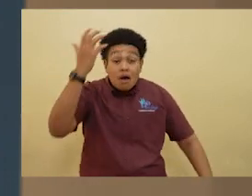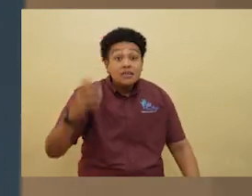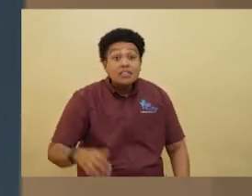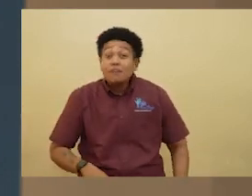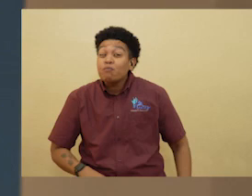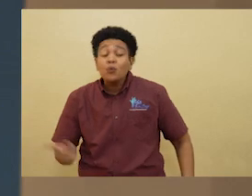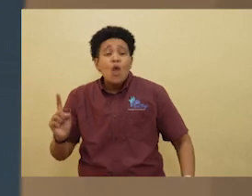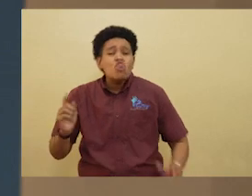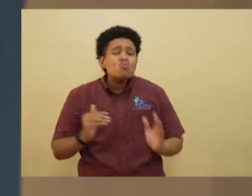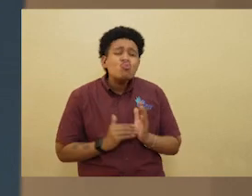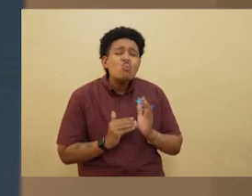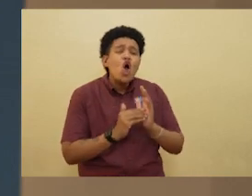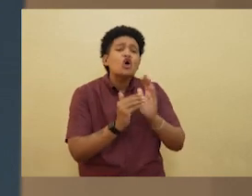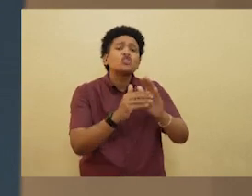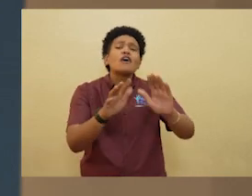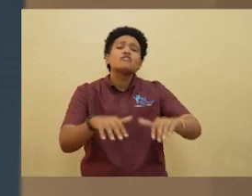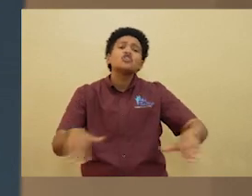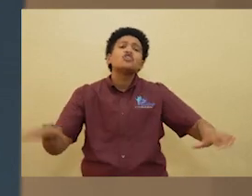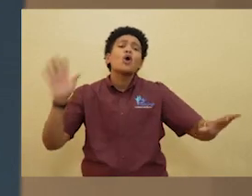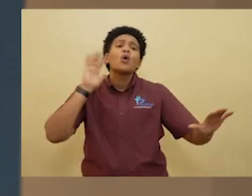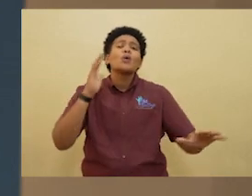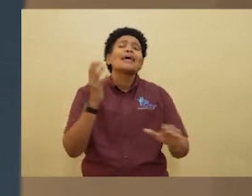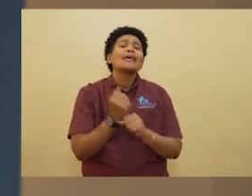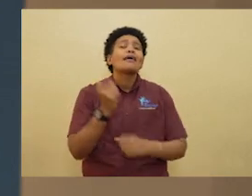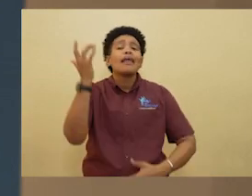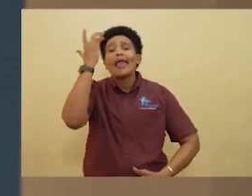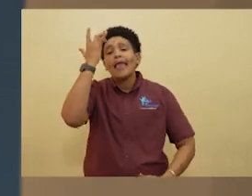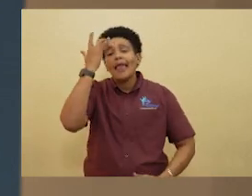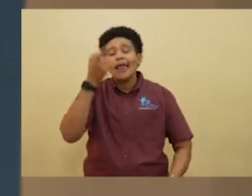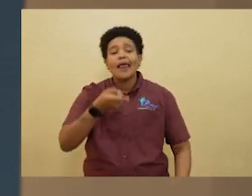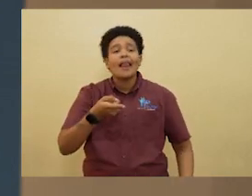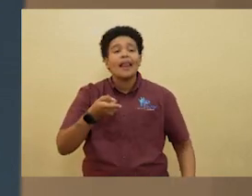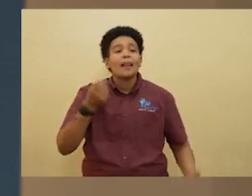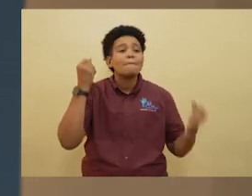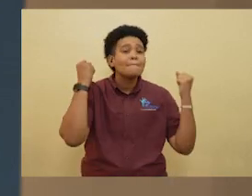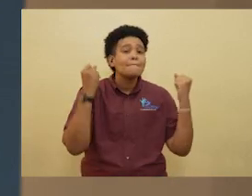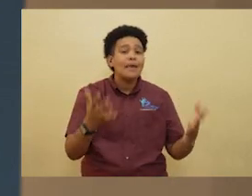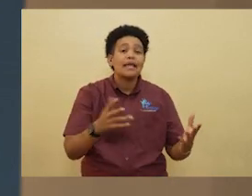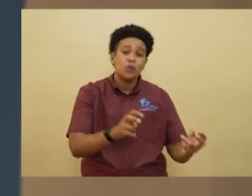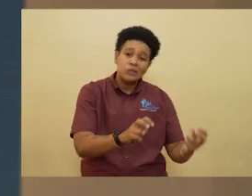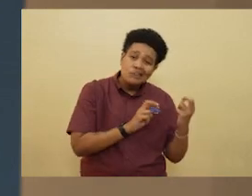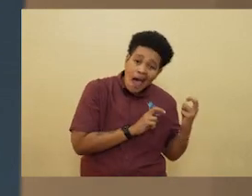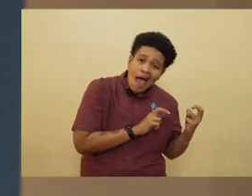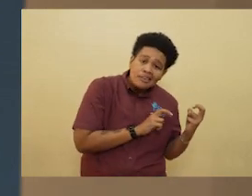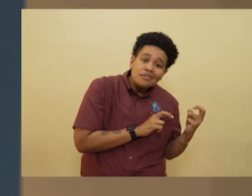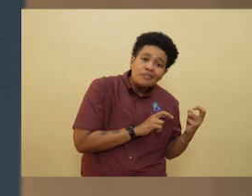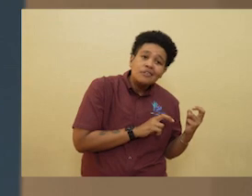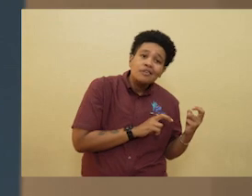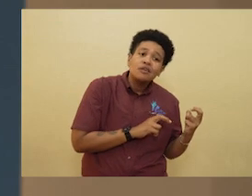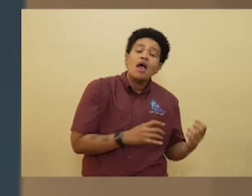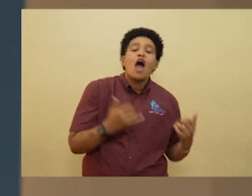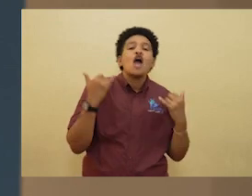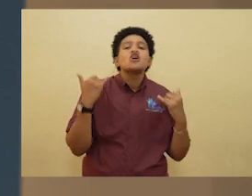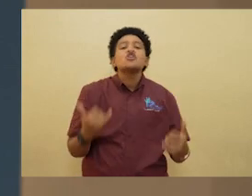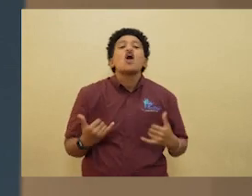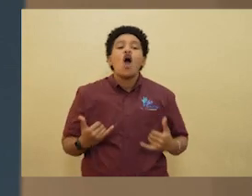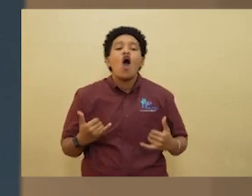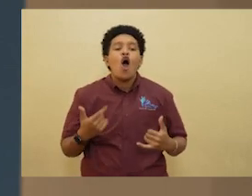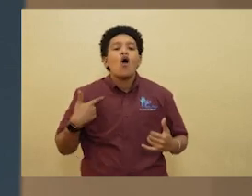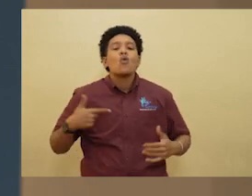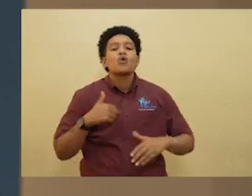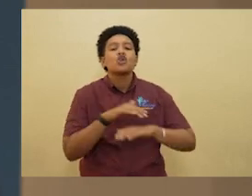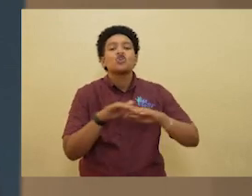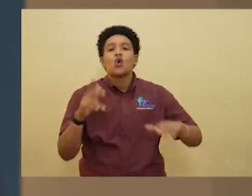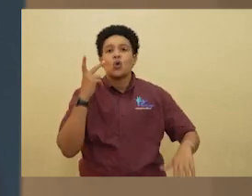which thousands of children would get ill, many would die, and now we do